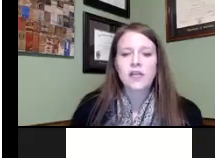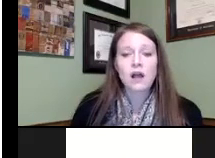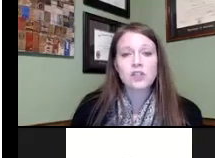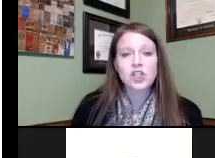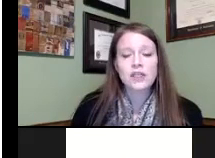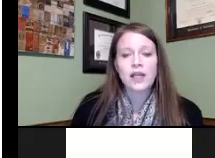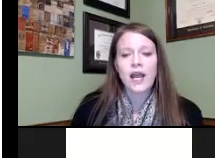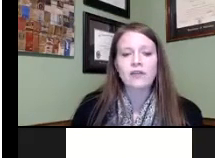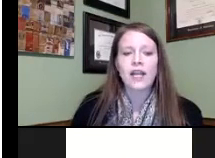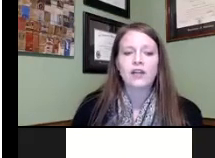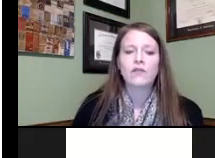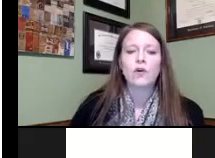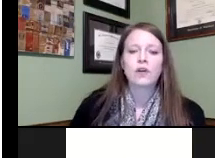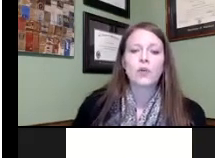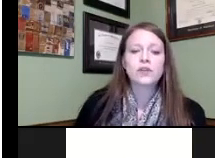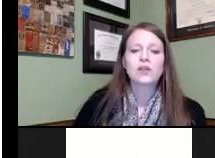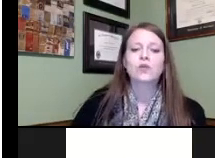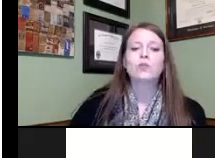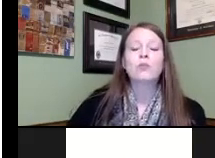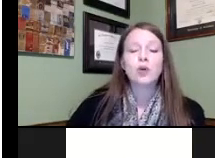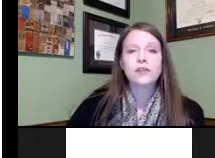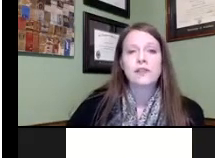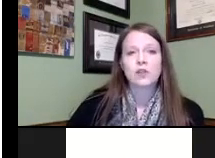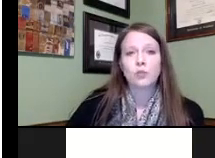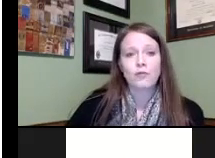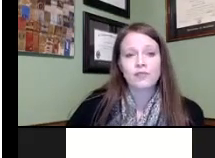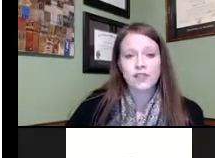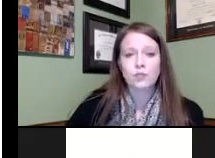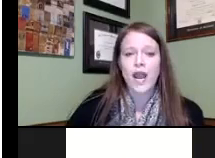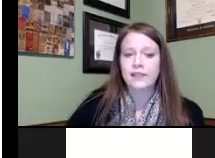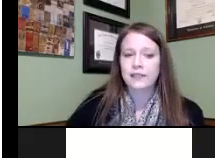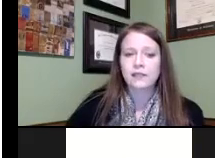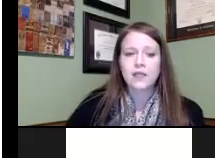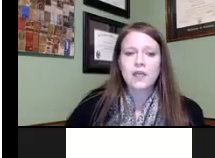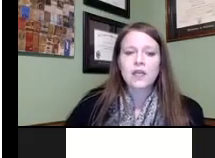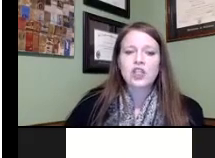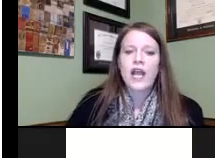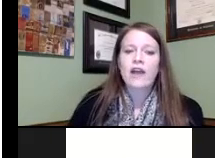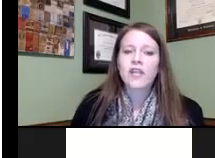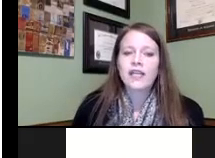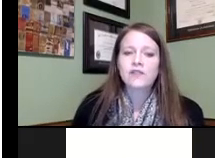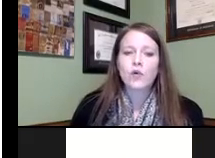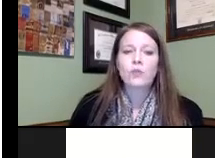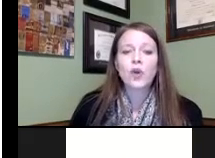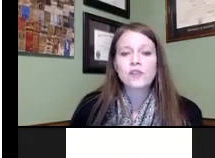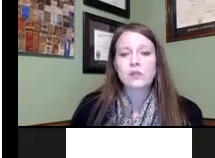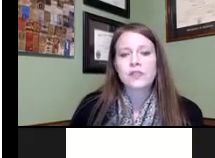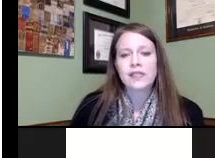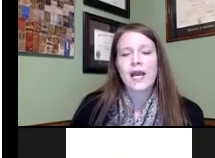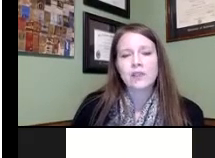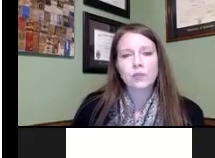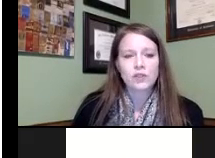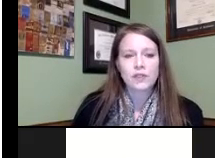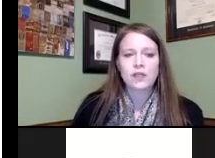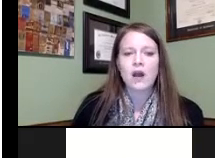assistive technology, and advocating for the person through person-centered practice. She advocates for the person to be